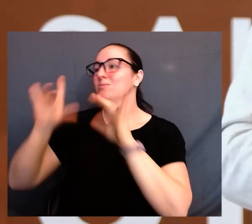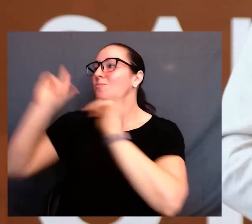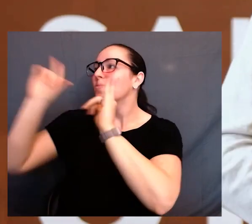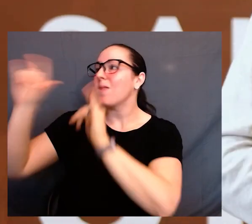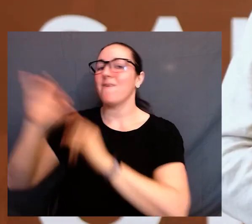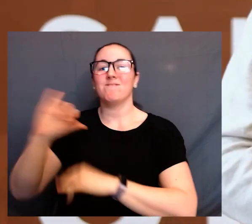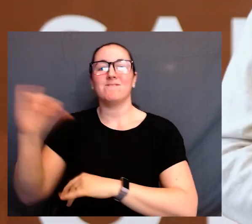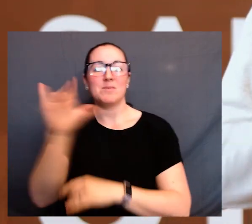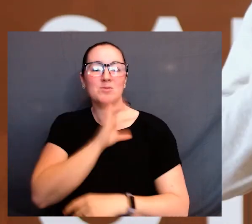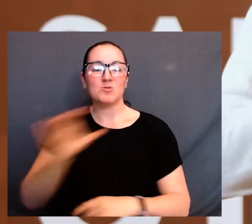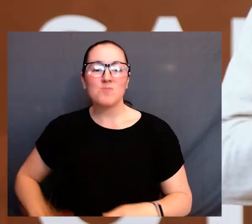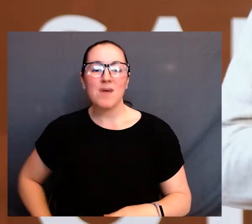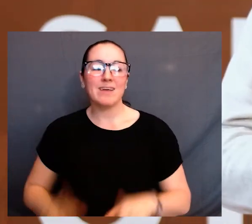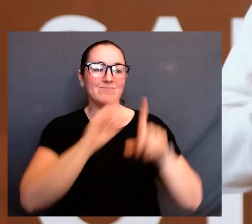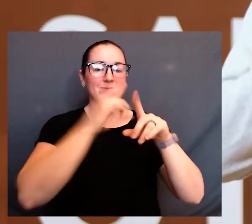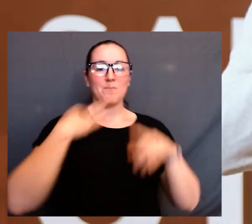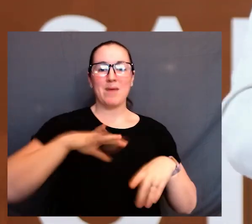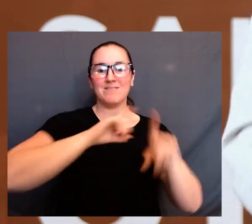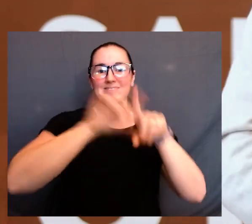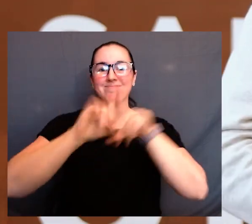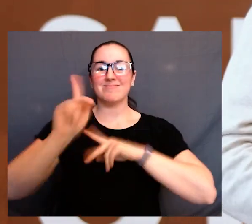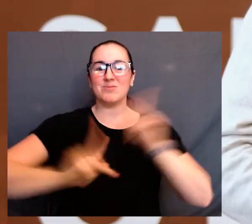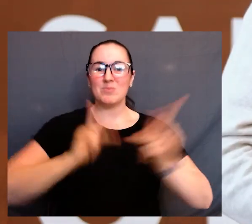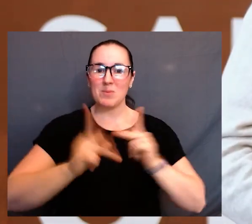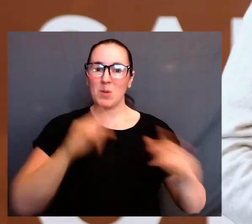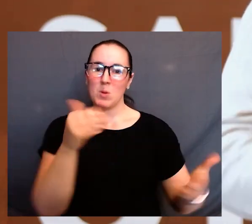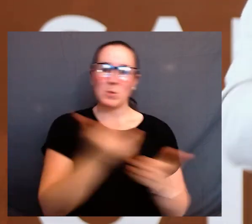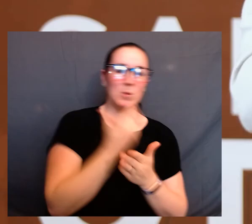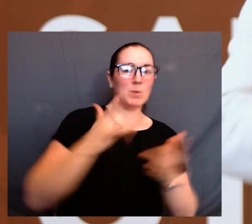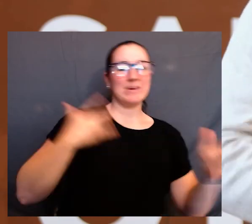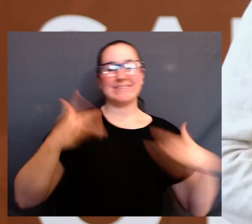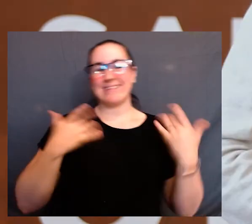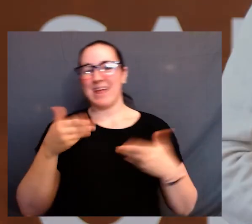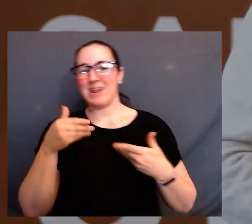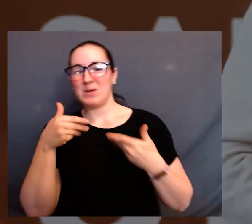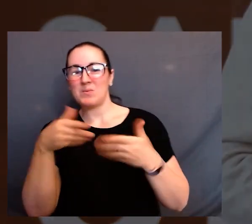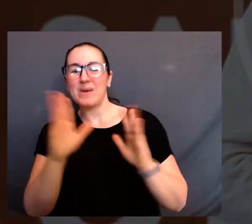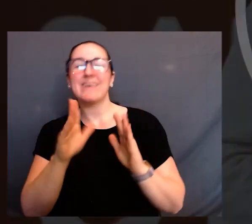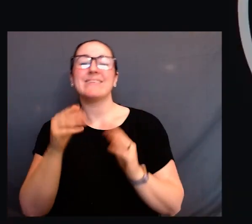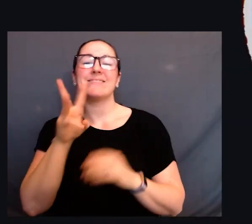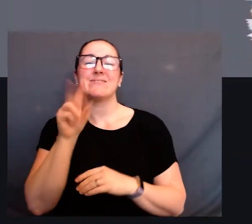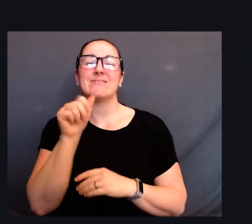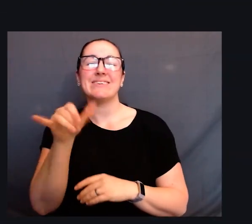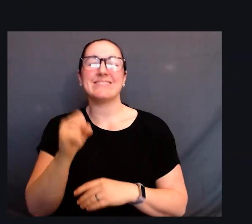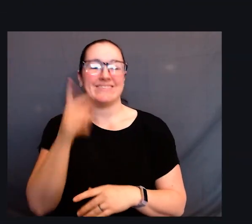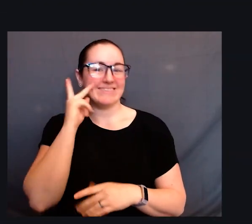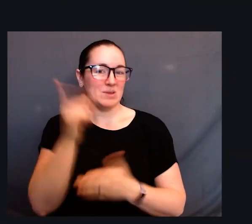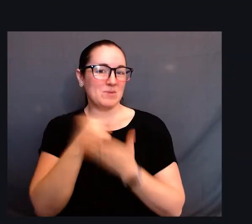for the sake of others in new and exciting ways. We'll see you next week.